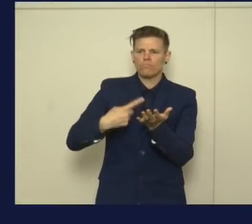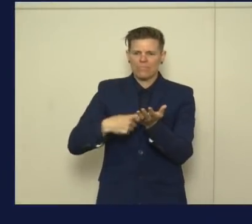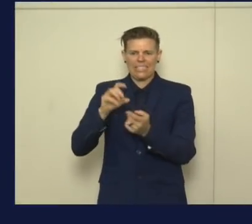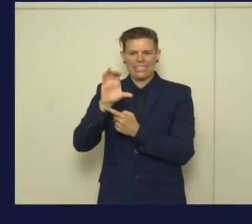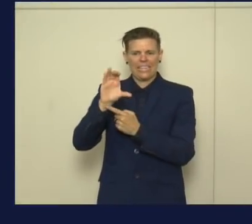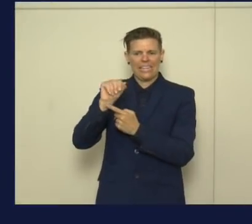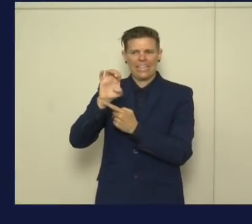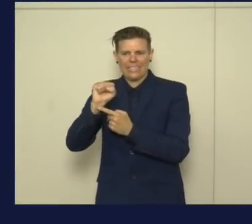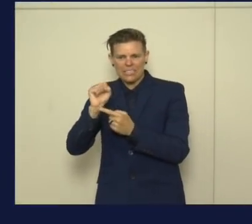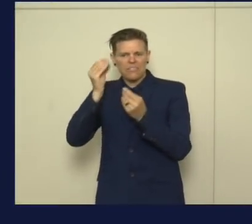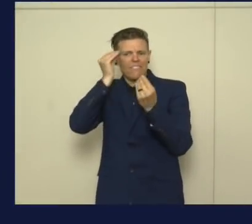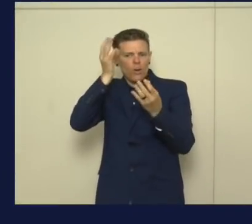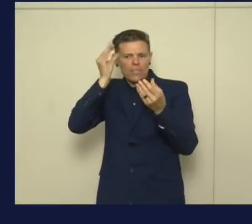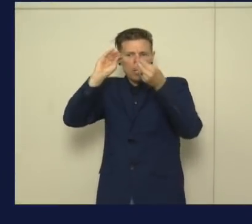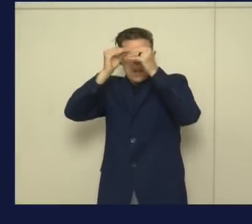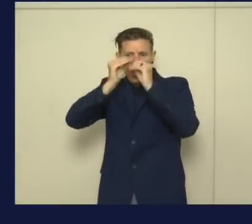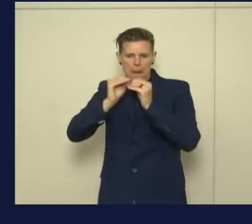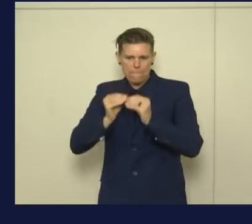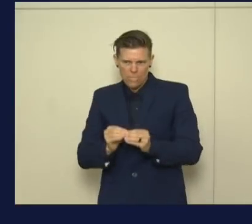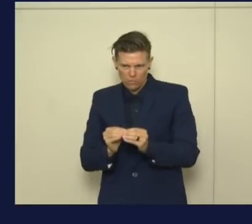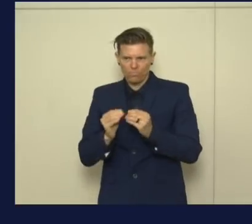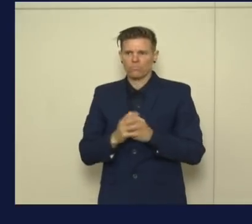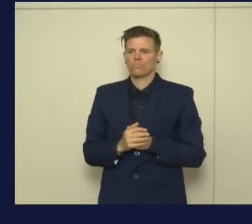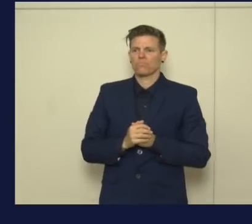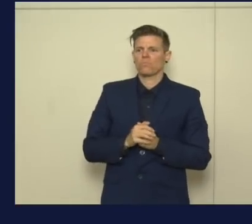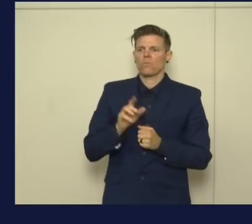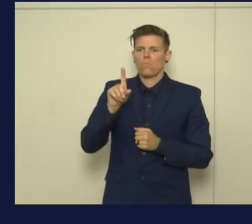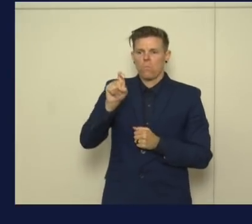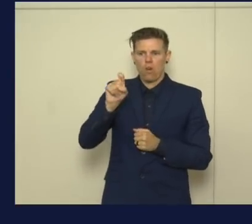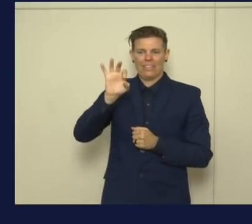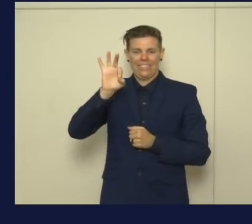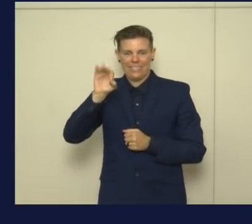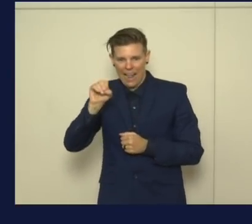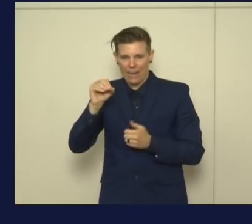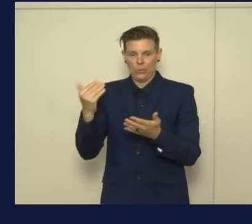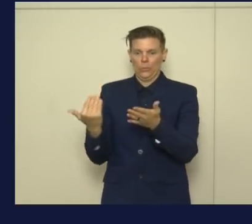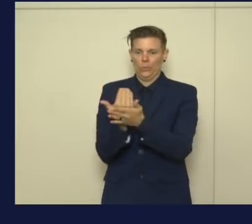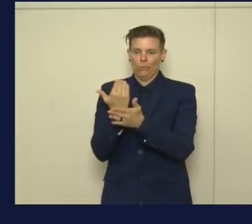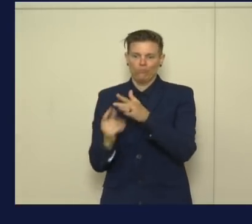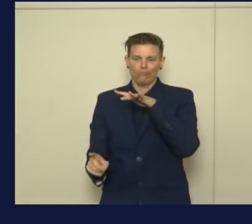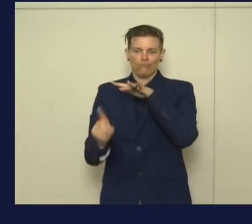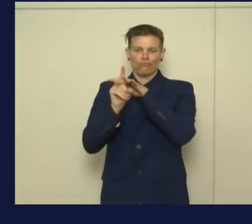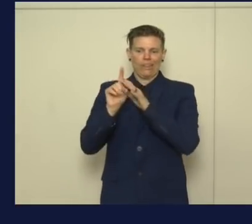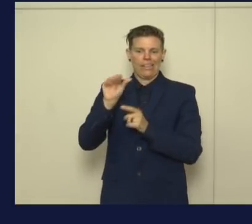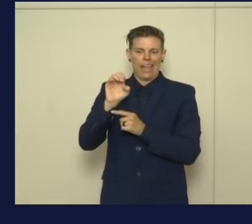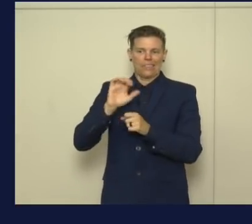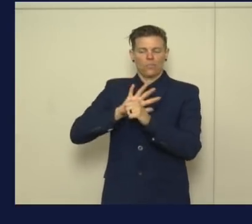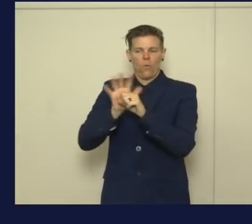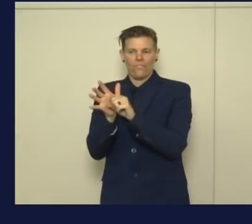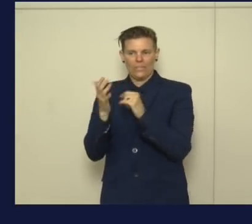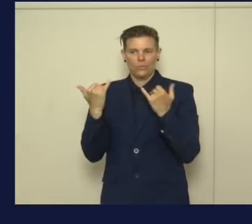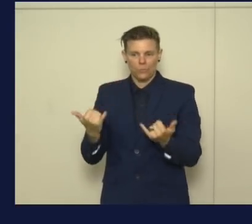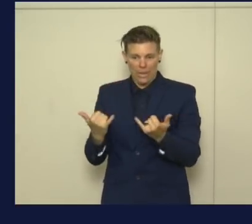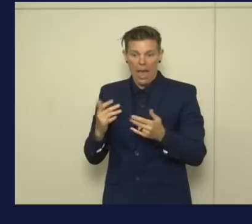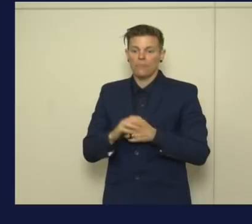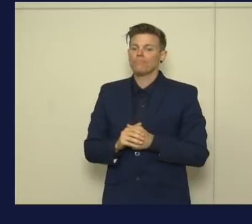All right, today we have 190 new cases. That brings our total cases to